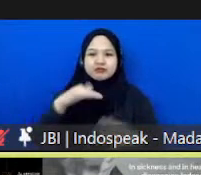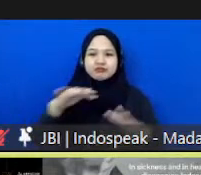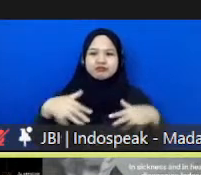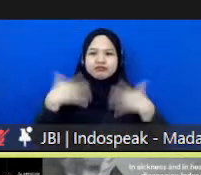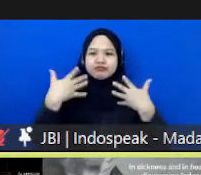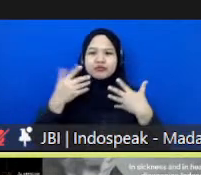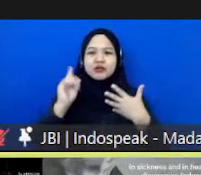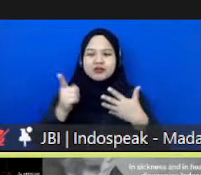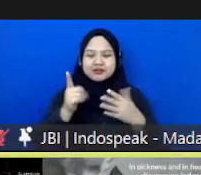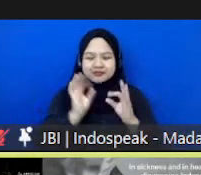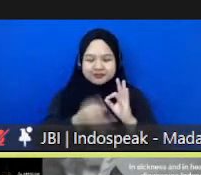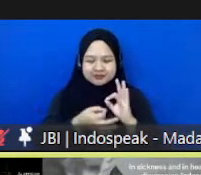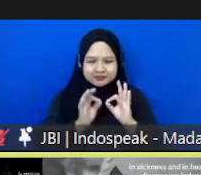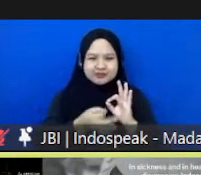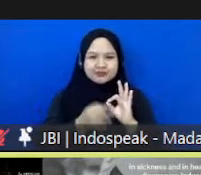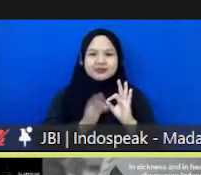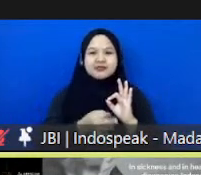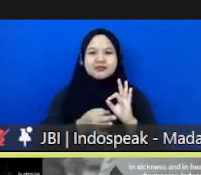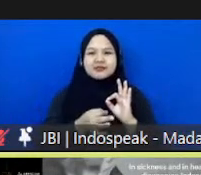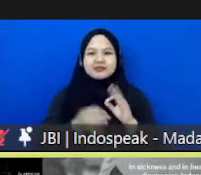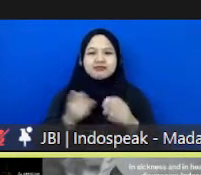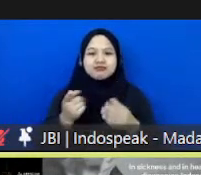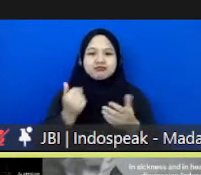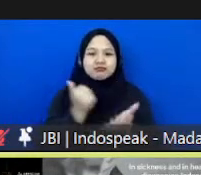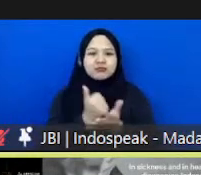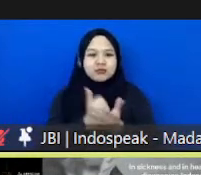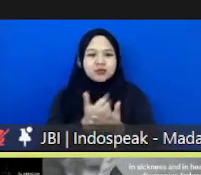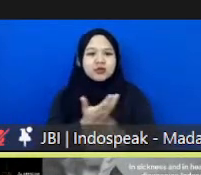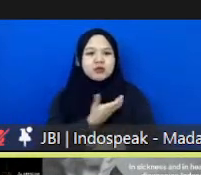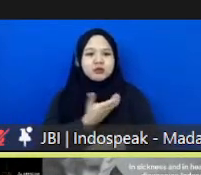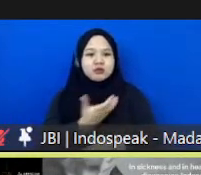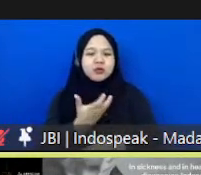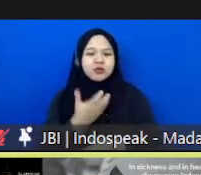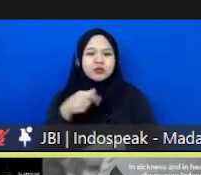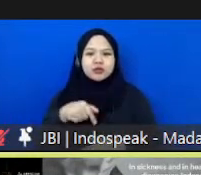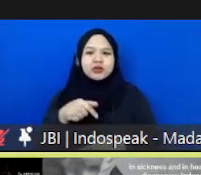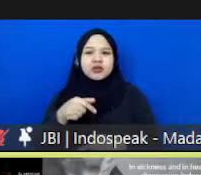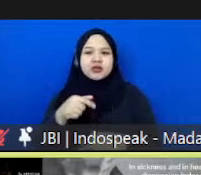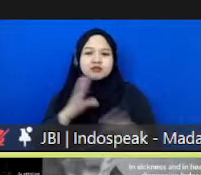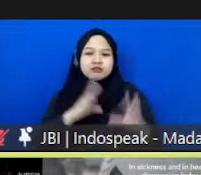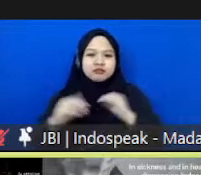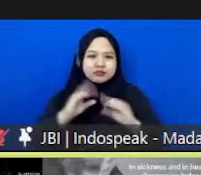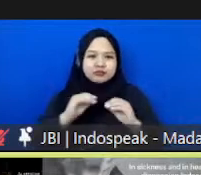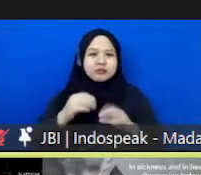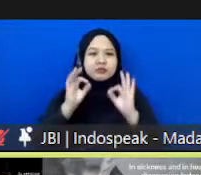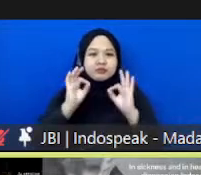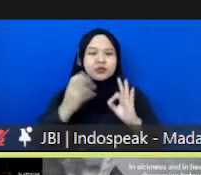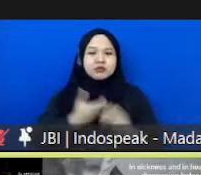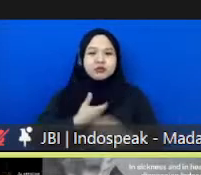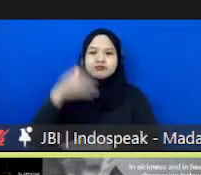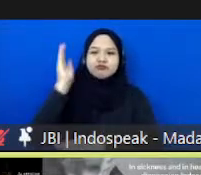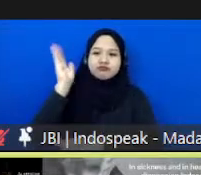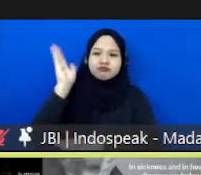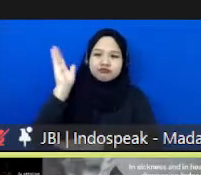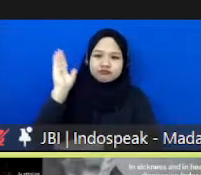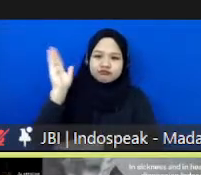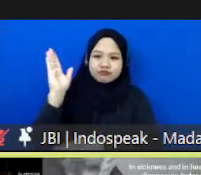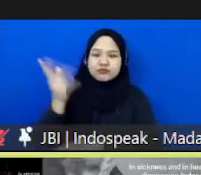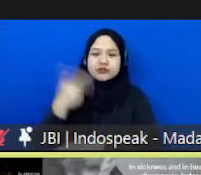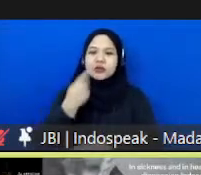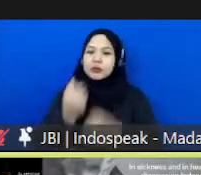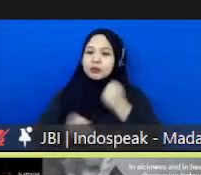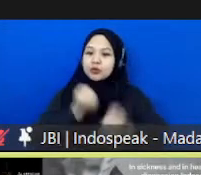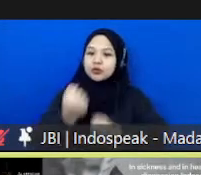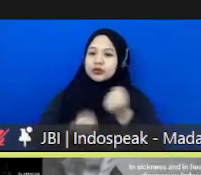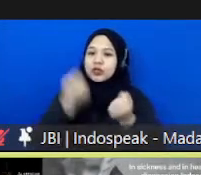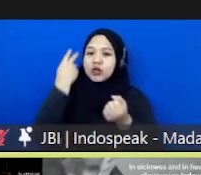language interpreters. And this is very relevant to this particular talk that I am going to present, where we are trying to